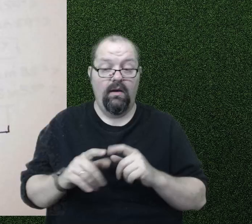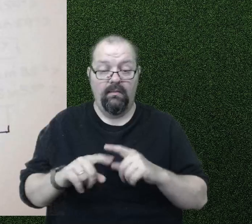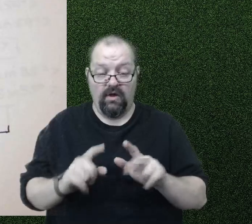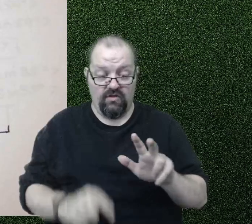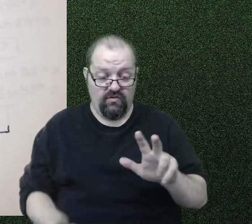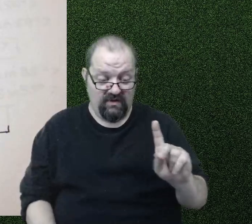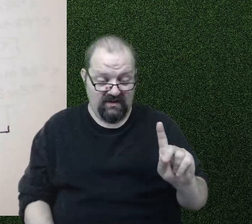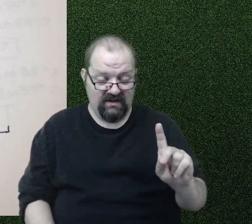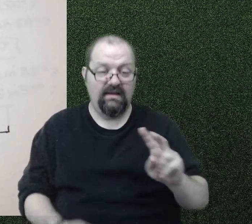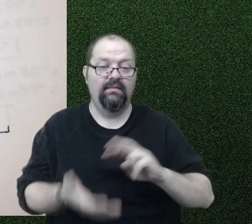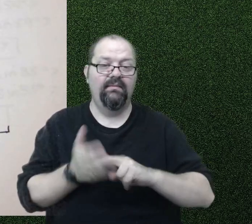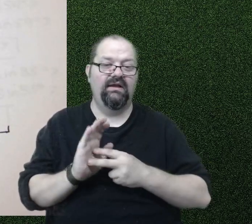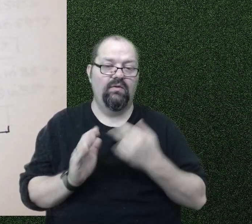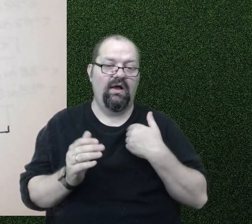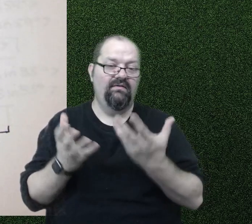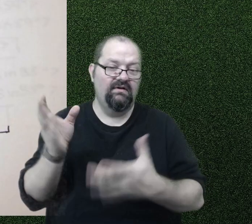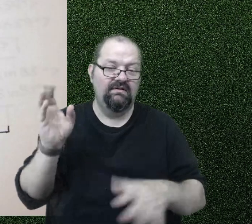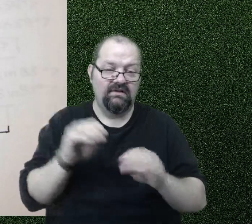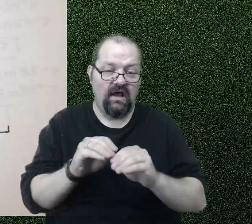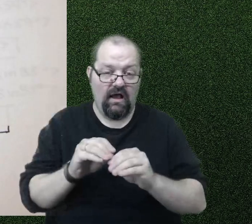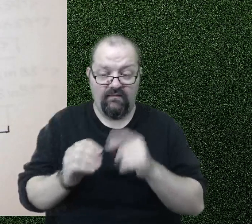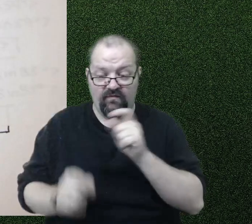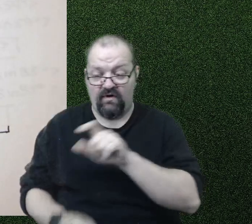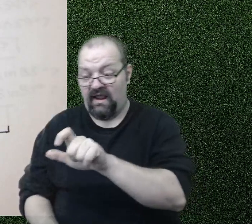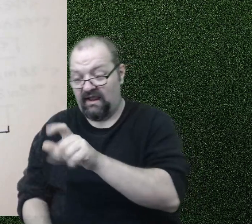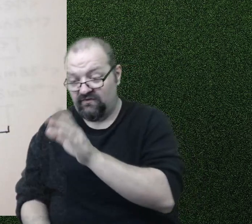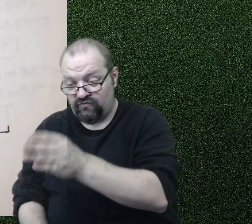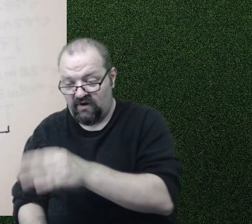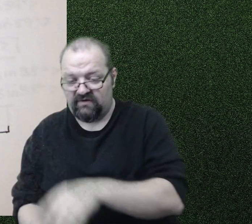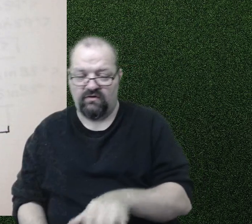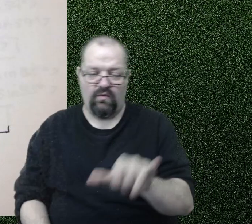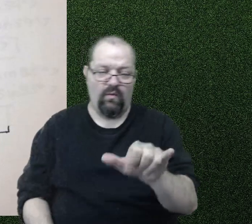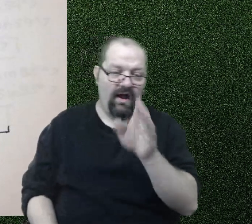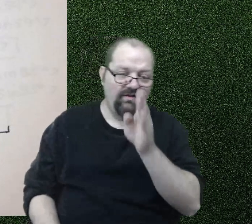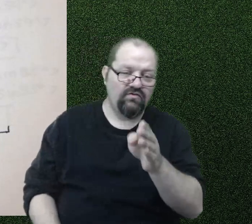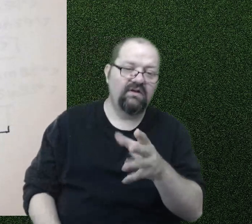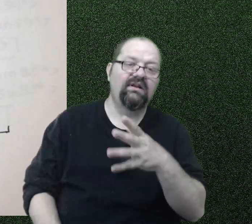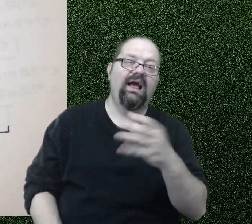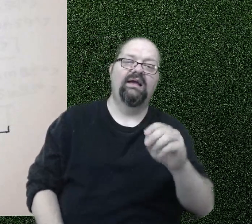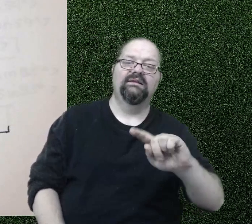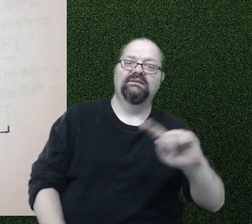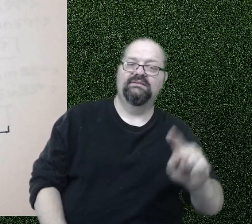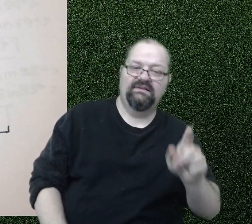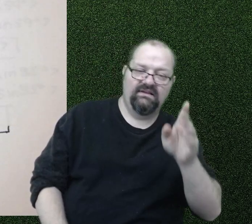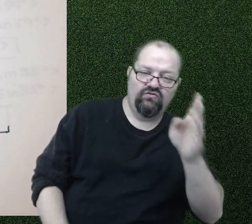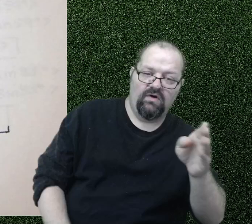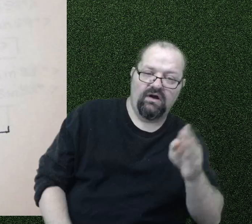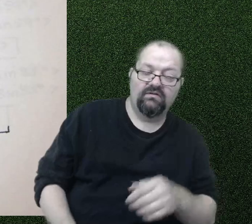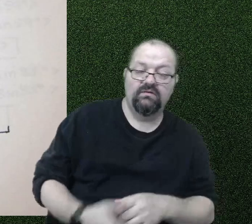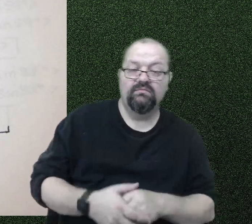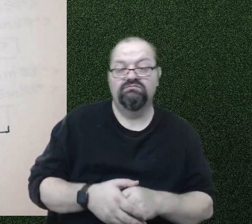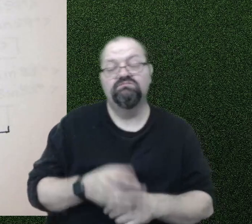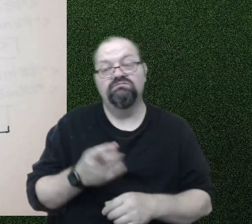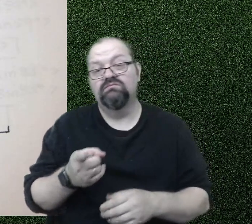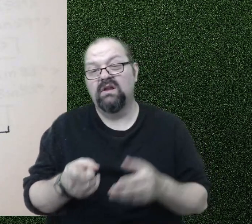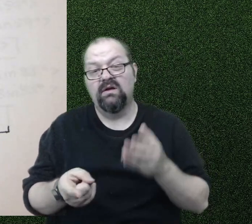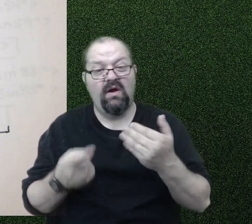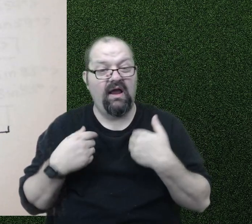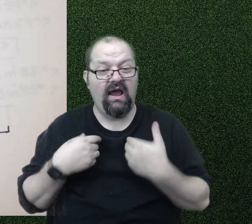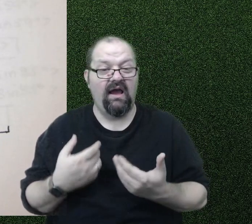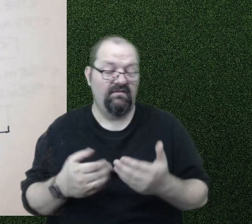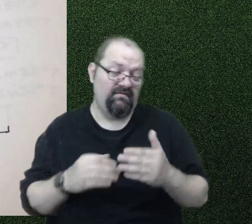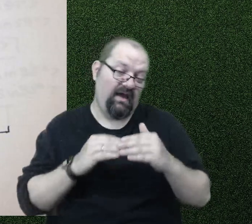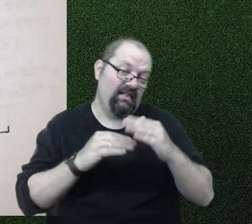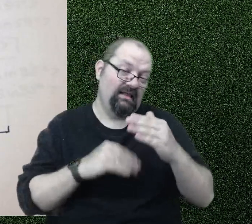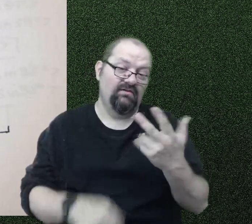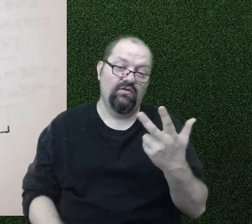3D, you're going to have sum of forces in the x direction, y direction, and z direction. You're probably going to have at least 3 unknowns,